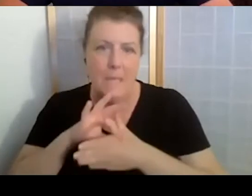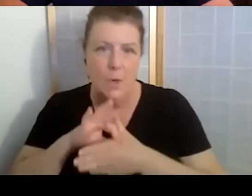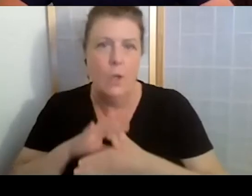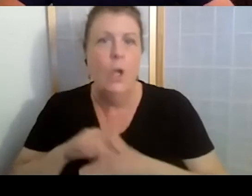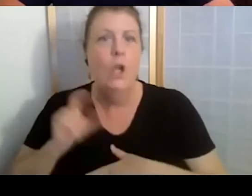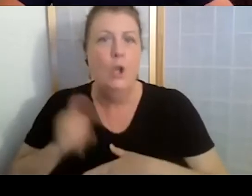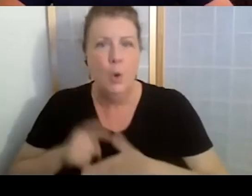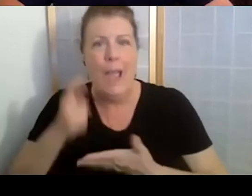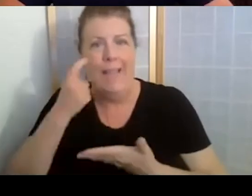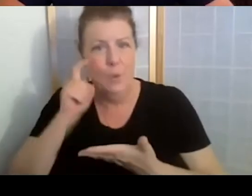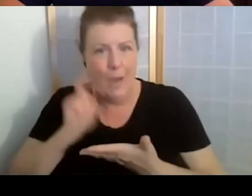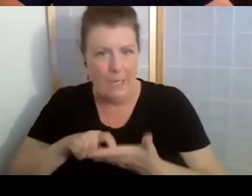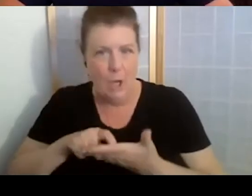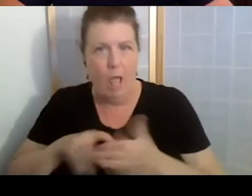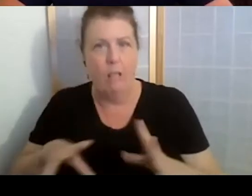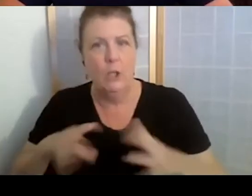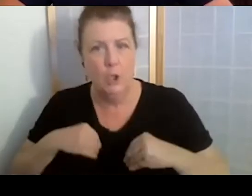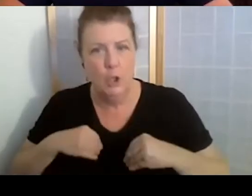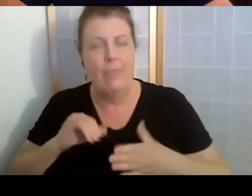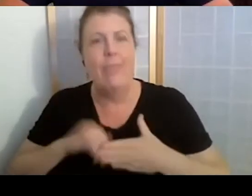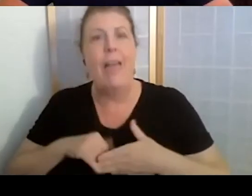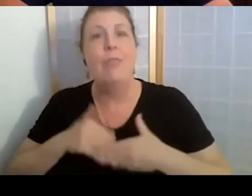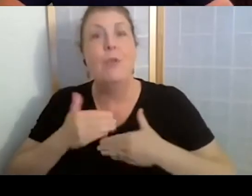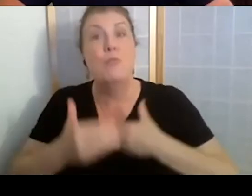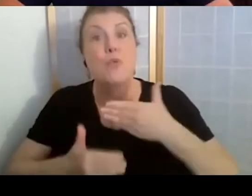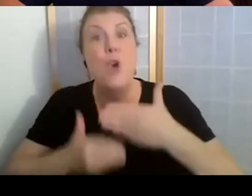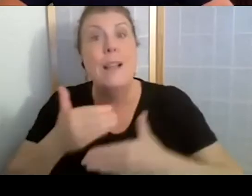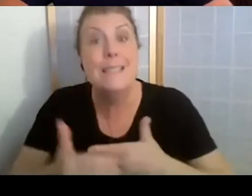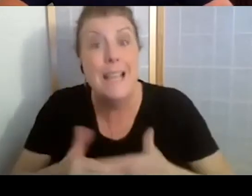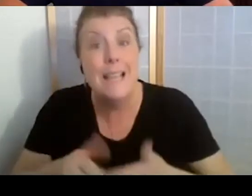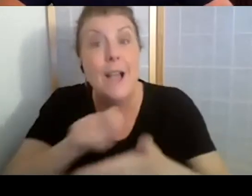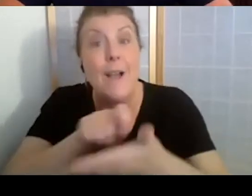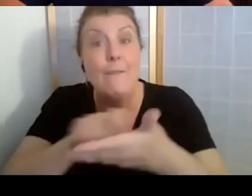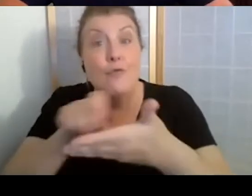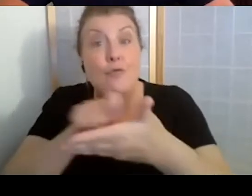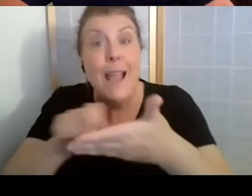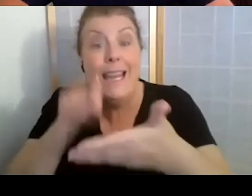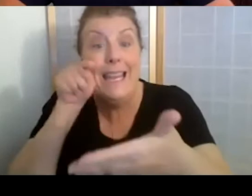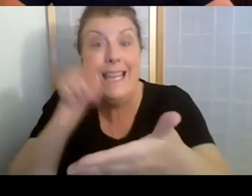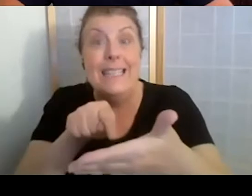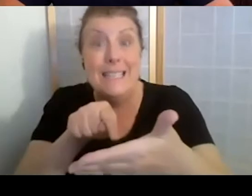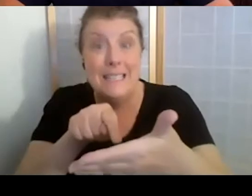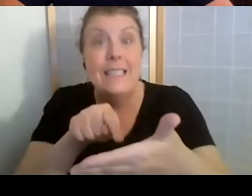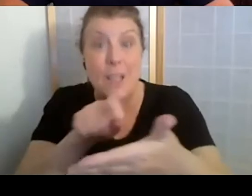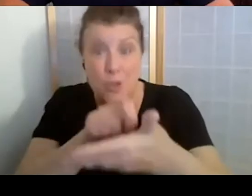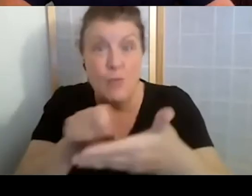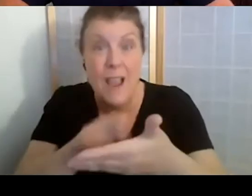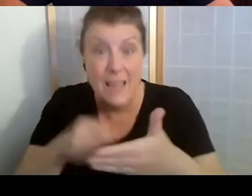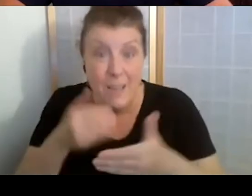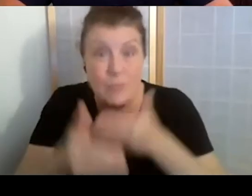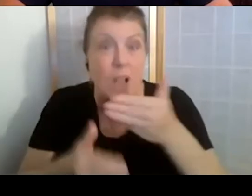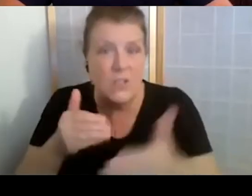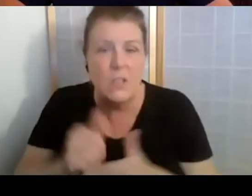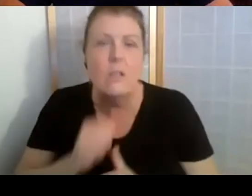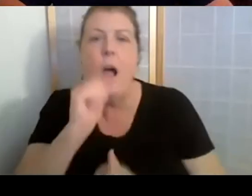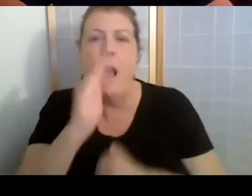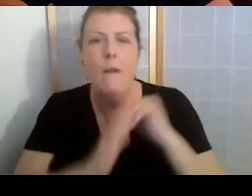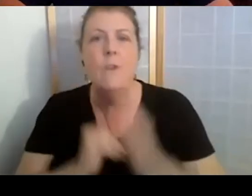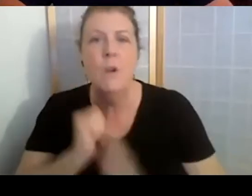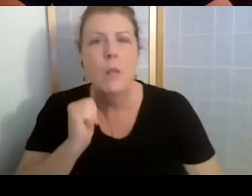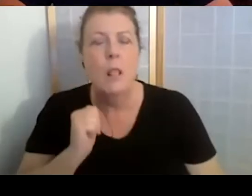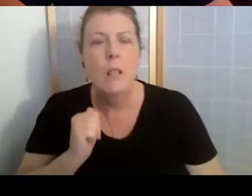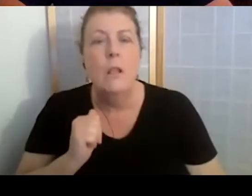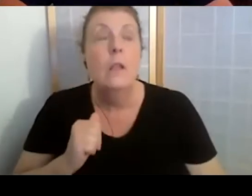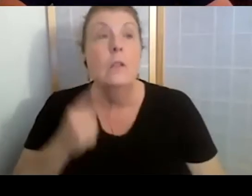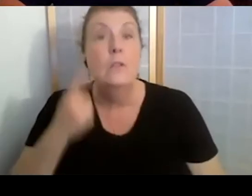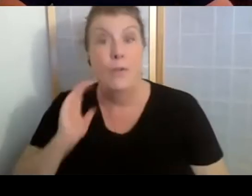going to be uncomfortable. And when you're writing in a room, in the case of Watchmen, you know, we had different iterations of the room. The